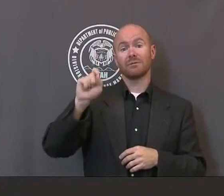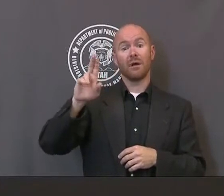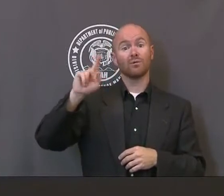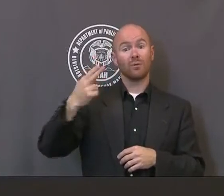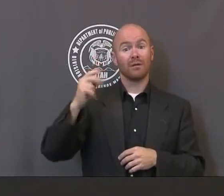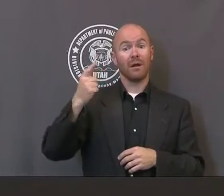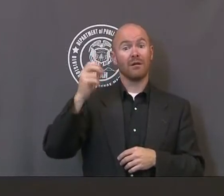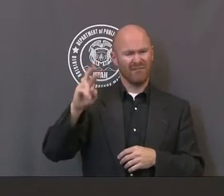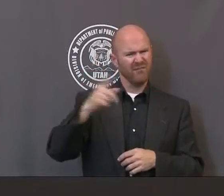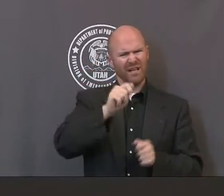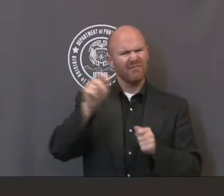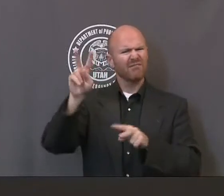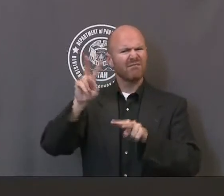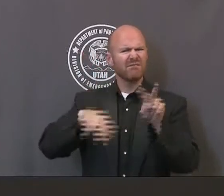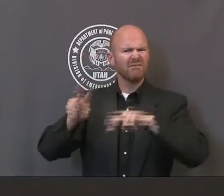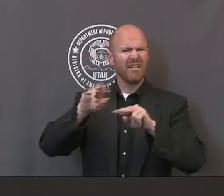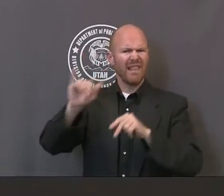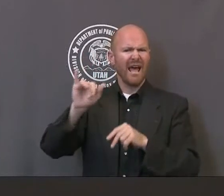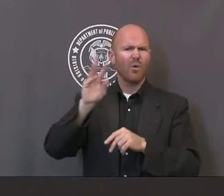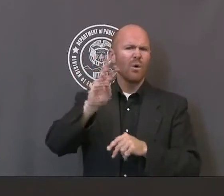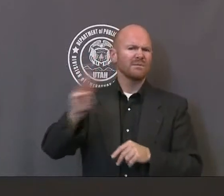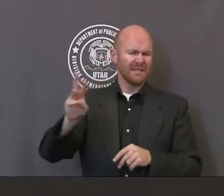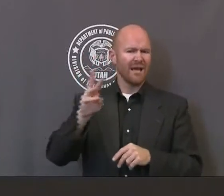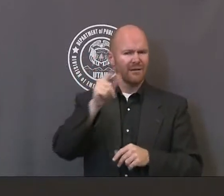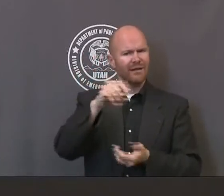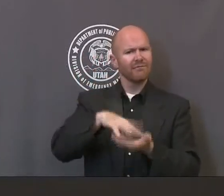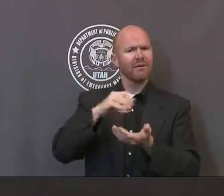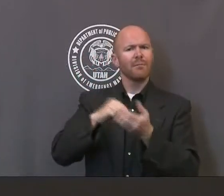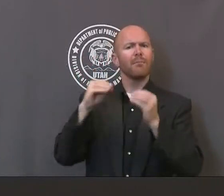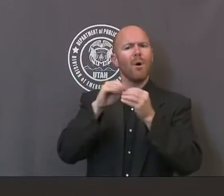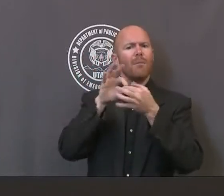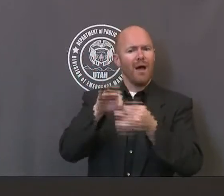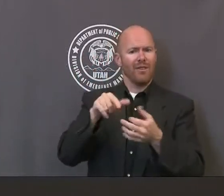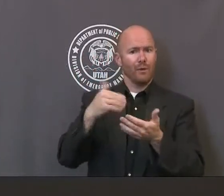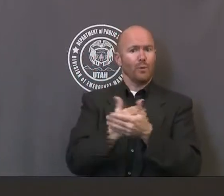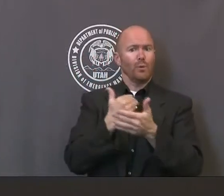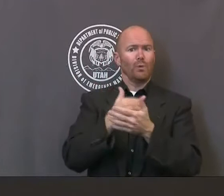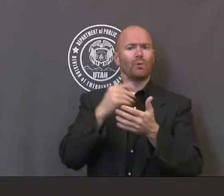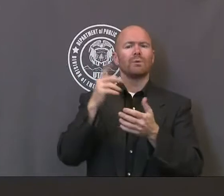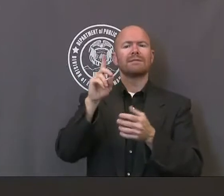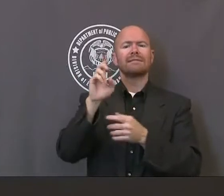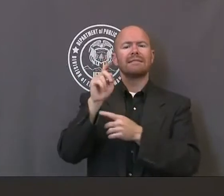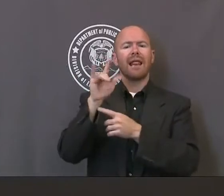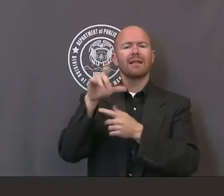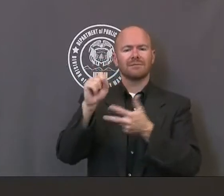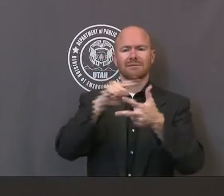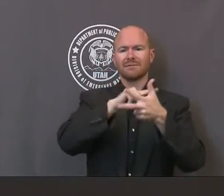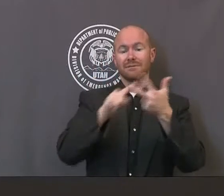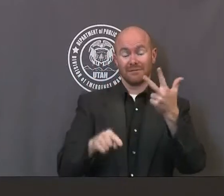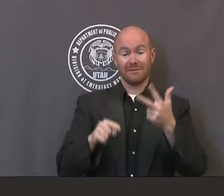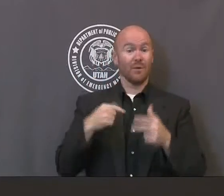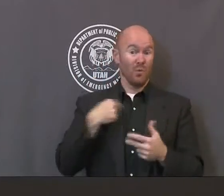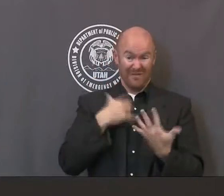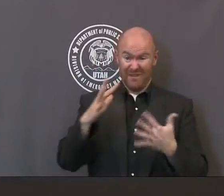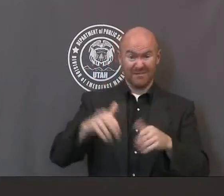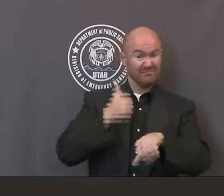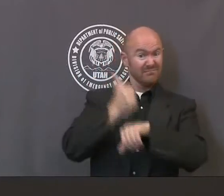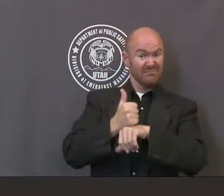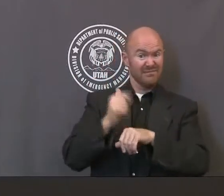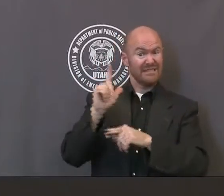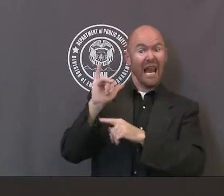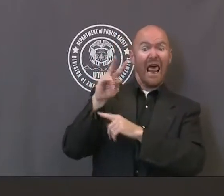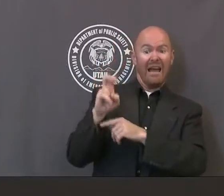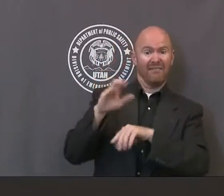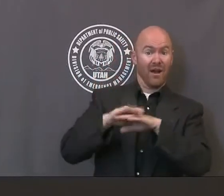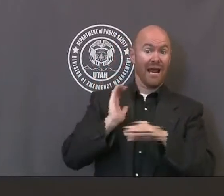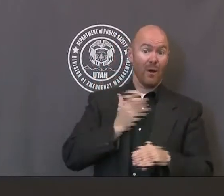invite you to go visit the site to familiarize yourself more with this information. These changes are now live on the website as I speak. In